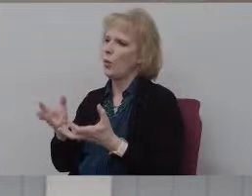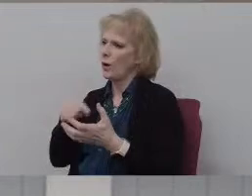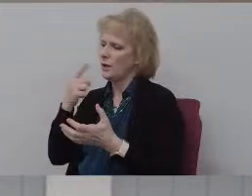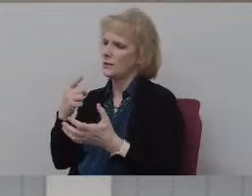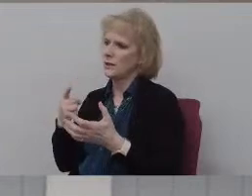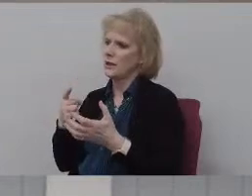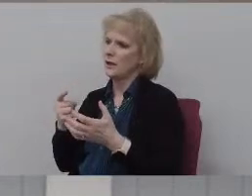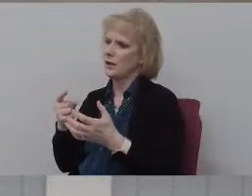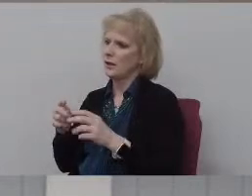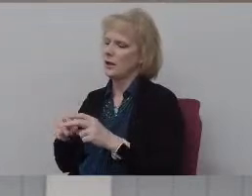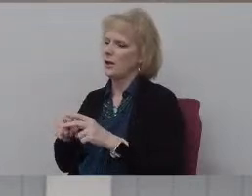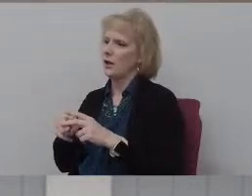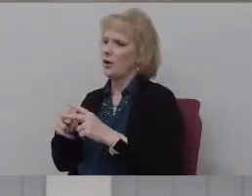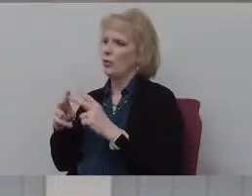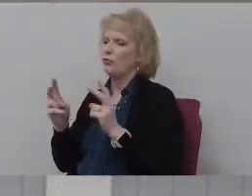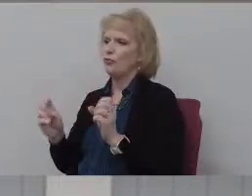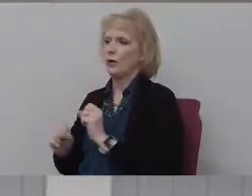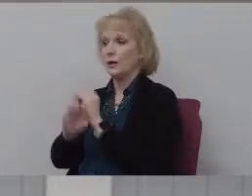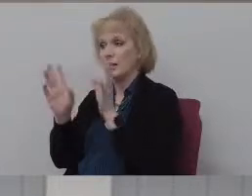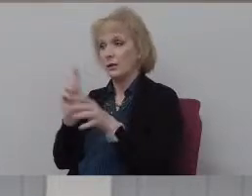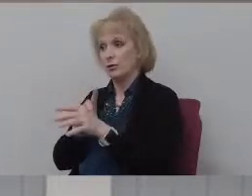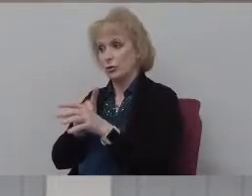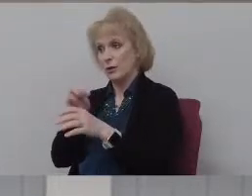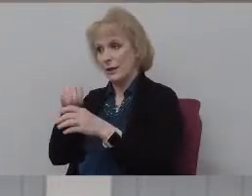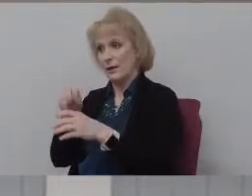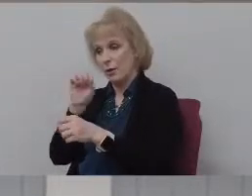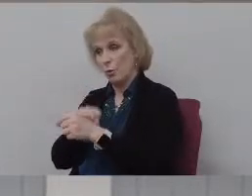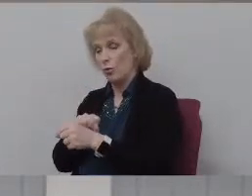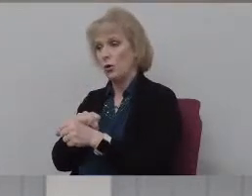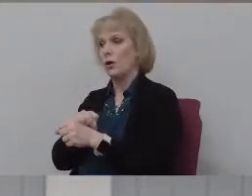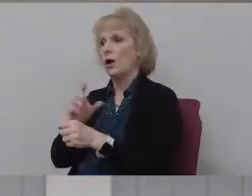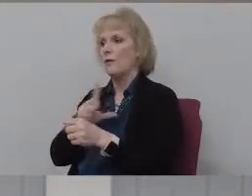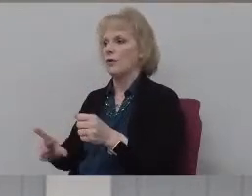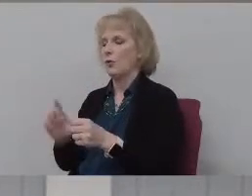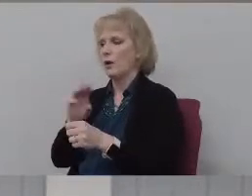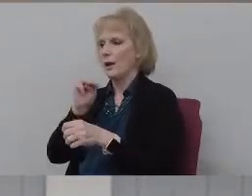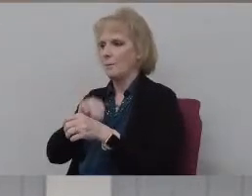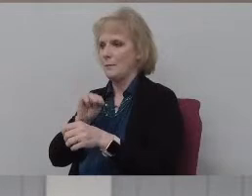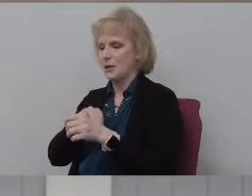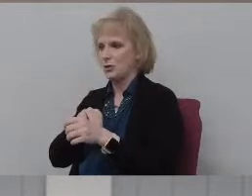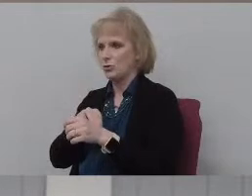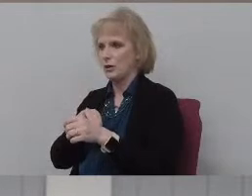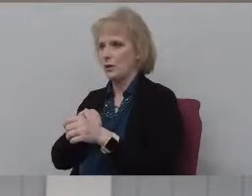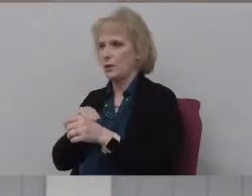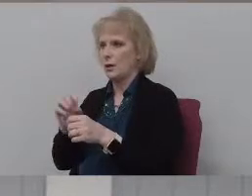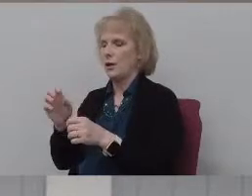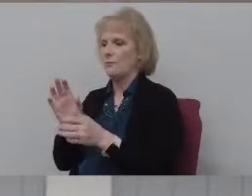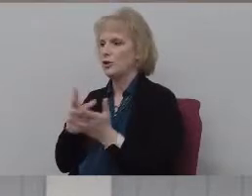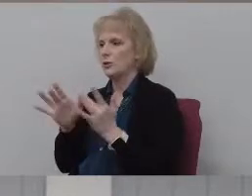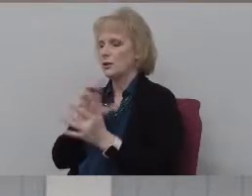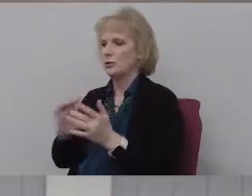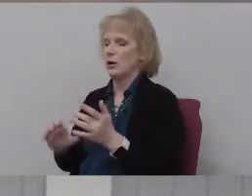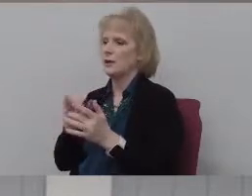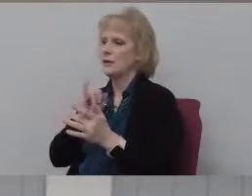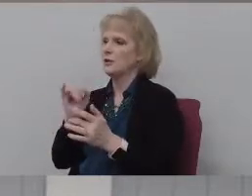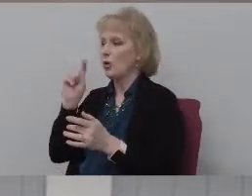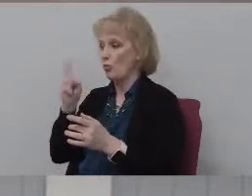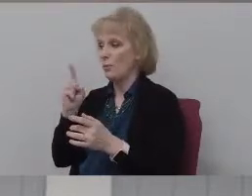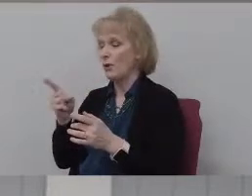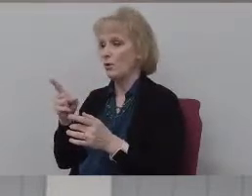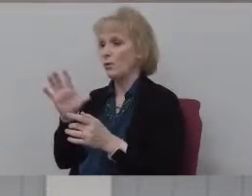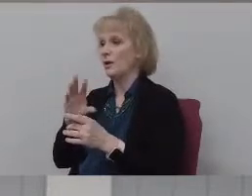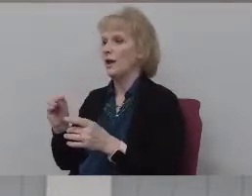a very clear duty in the work of the Lord, in the ministry of Christ, is rebuke and correction.